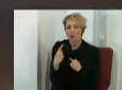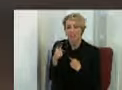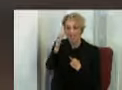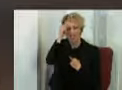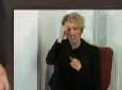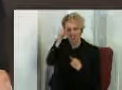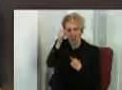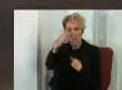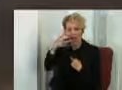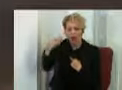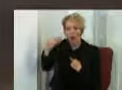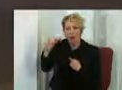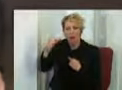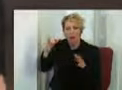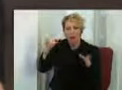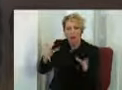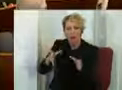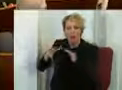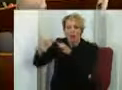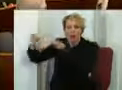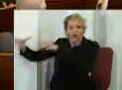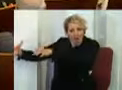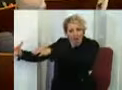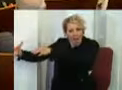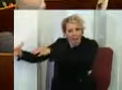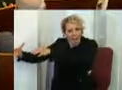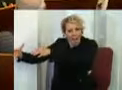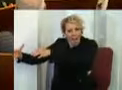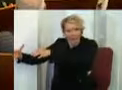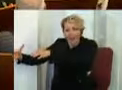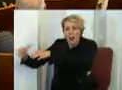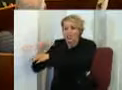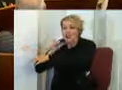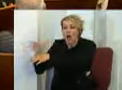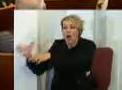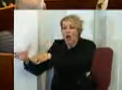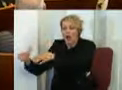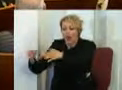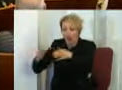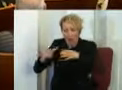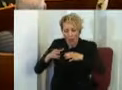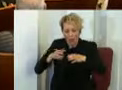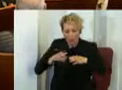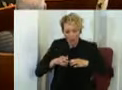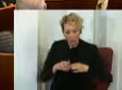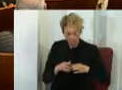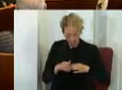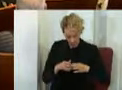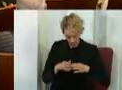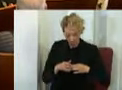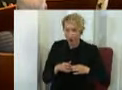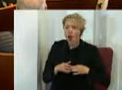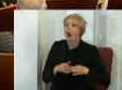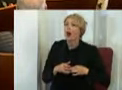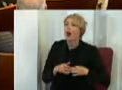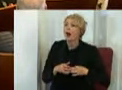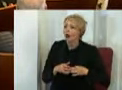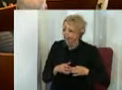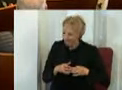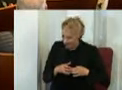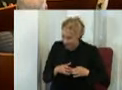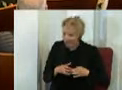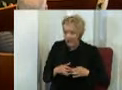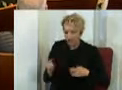theology that God is somehow out there and not in here. As those of us who claim the presence of Jesus in our